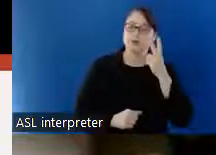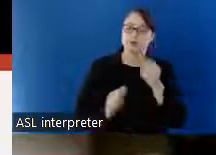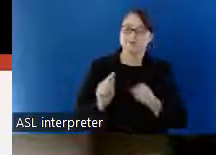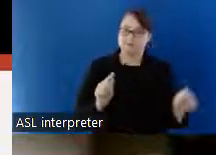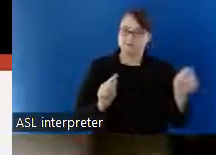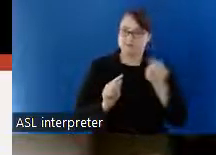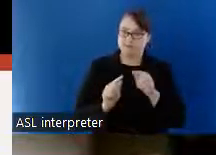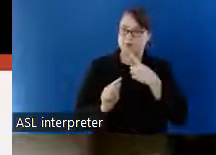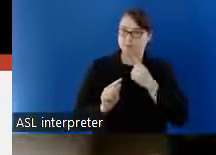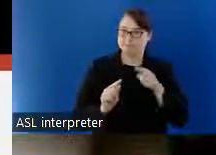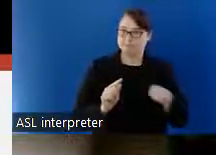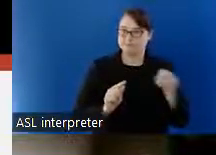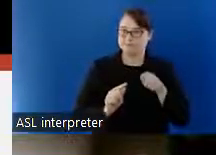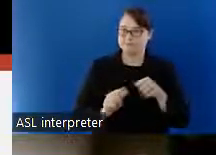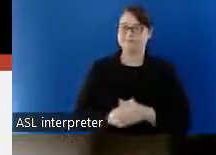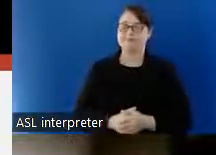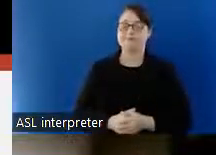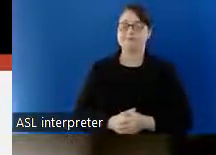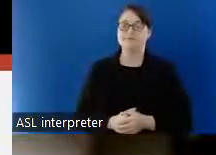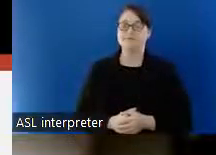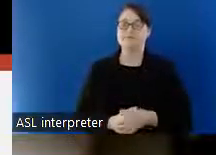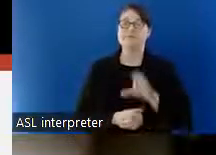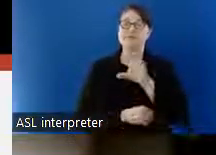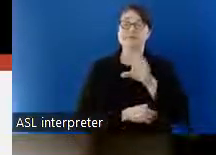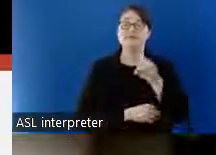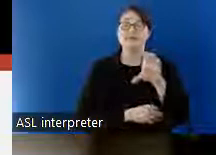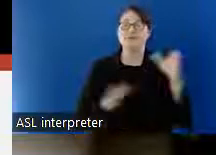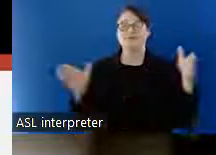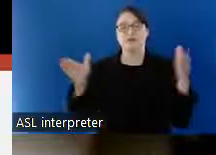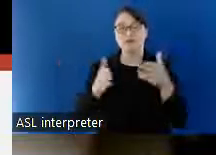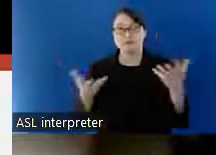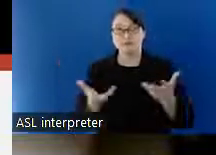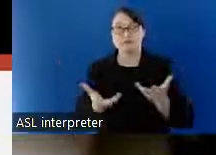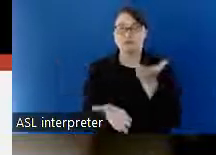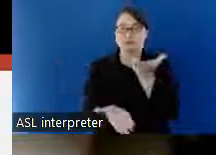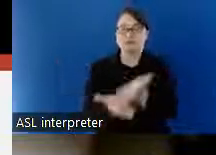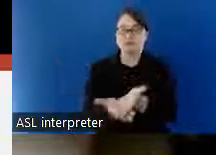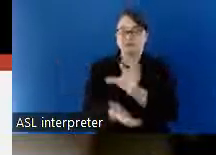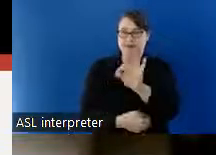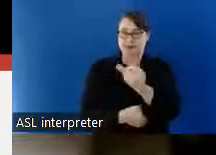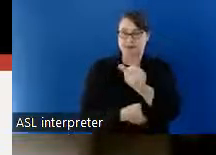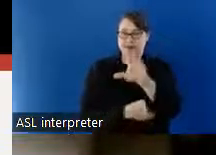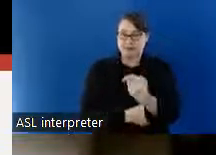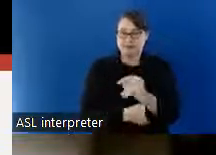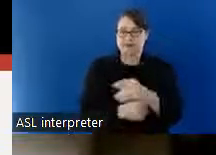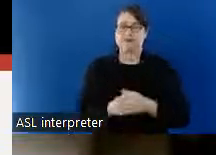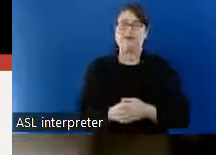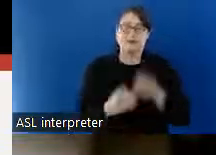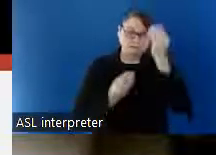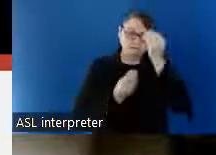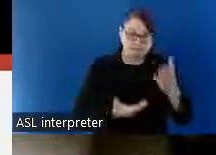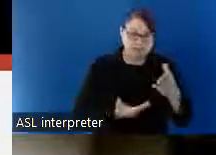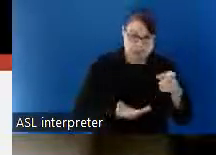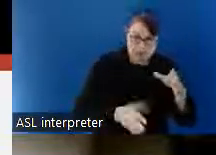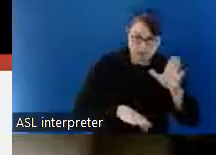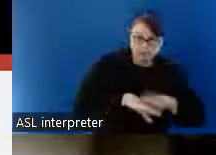CDC is focusing our messages on the facts. We are trying to allow the affected or impacted subpopulations know they are at risk